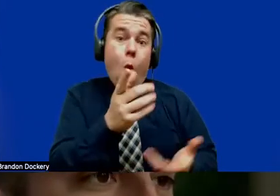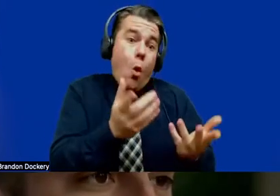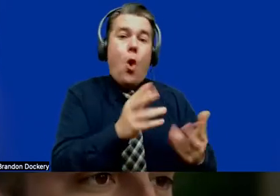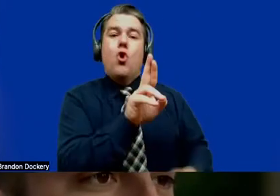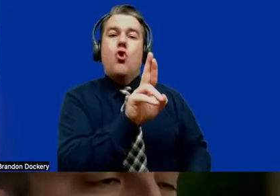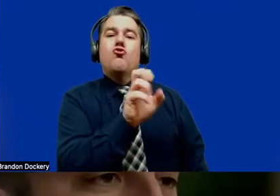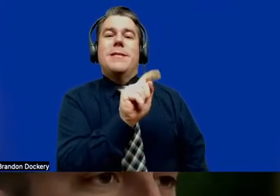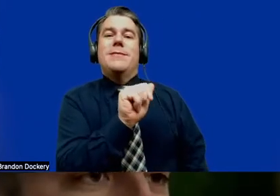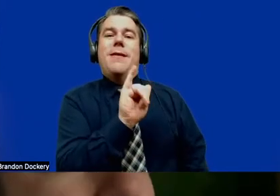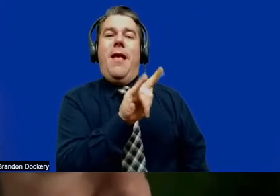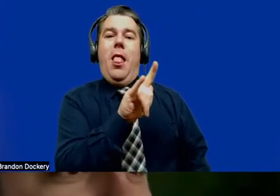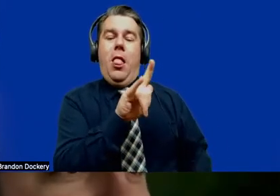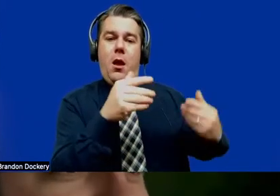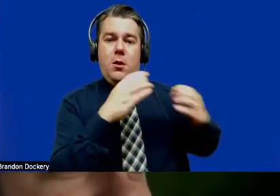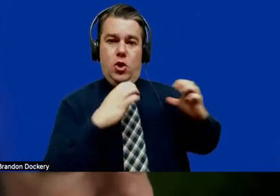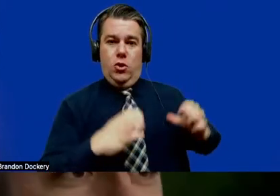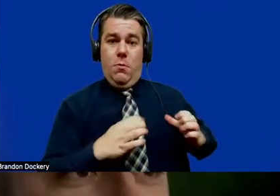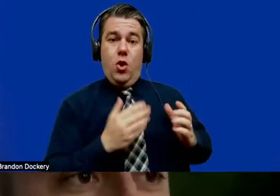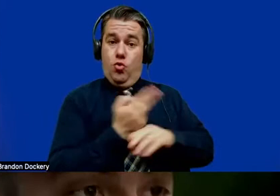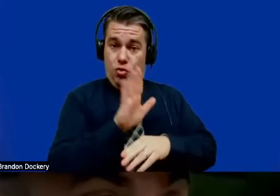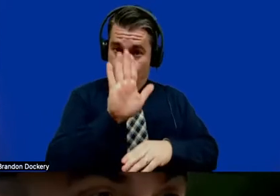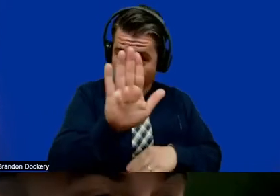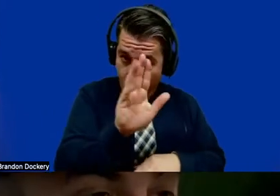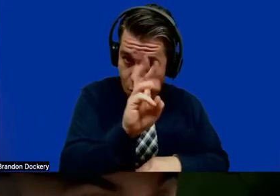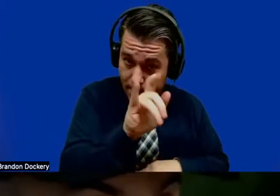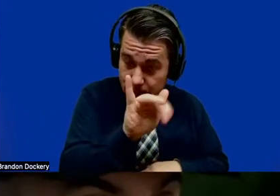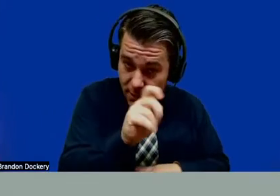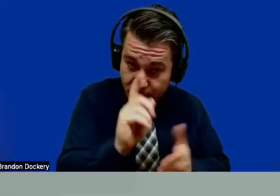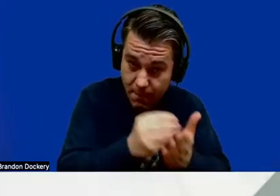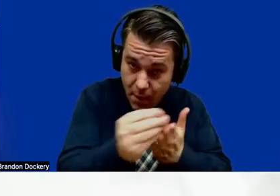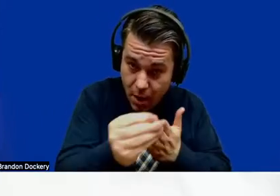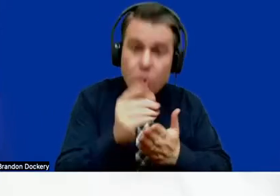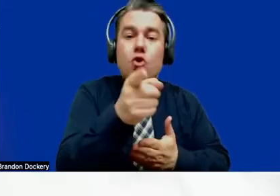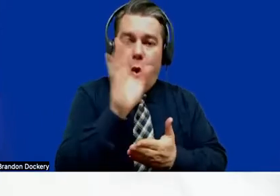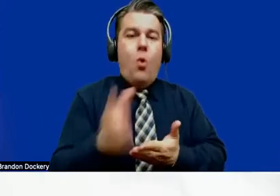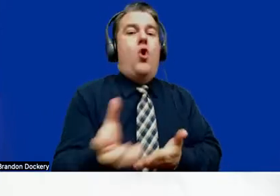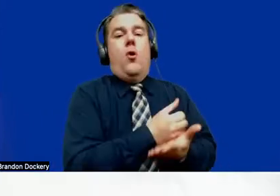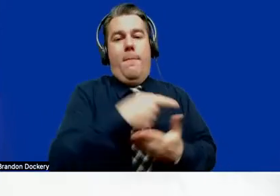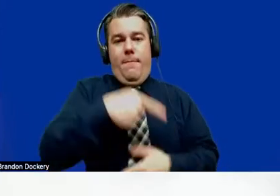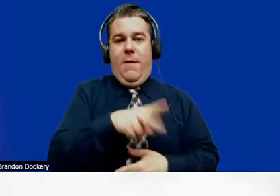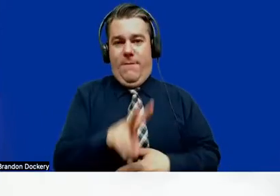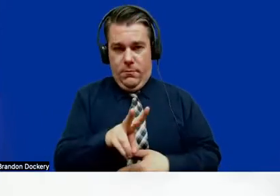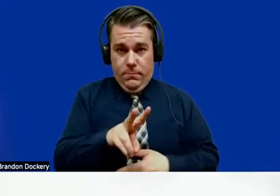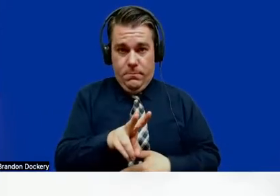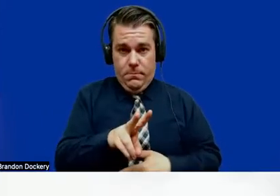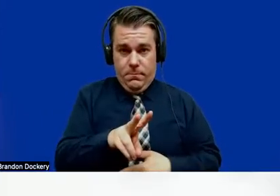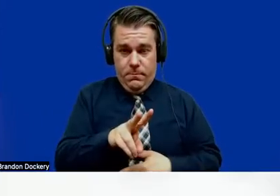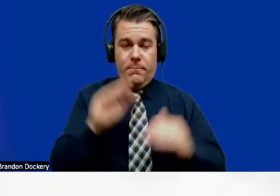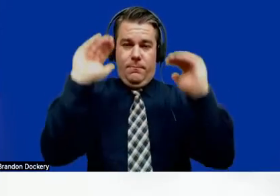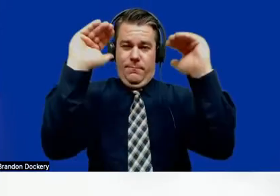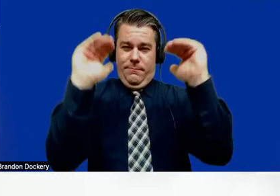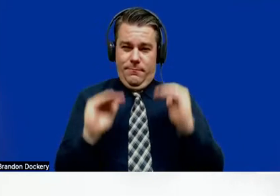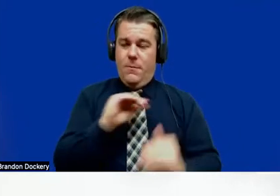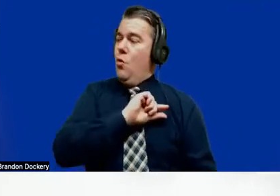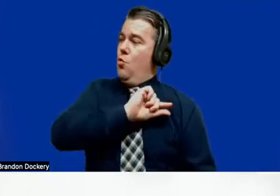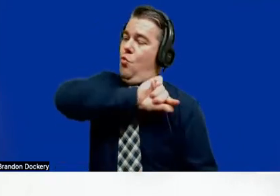your website to buy products, you'll receive PV off of that. Our next term is Qualified Ambassador. You'll hear this